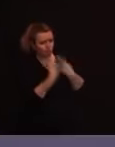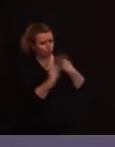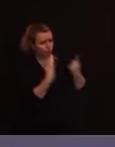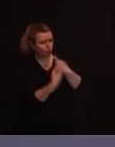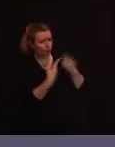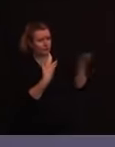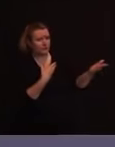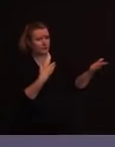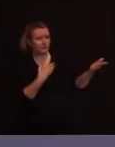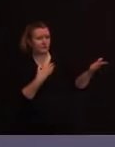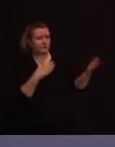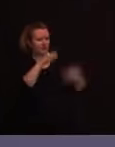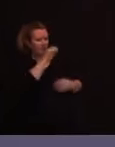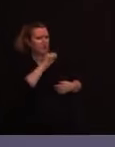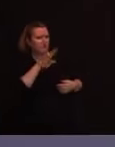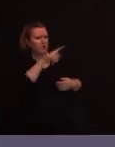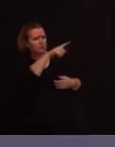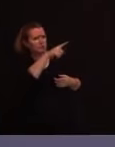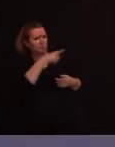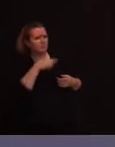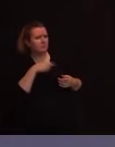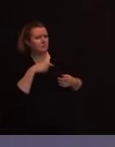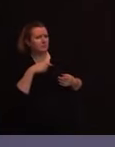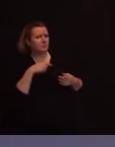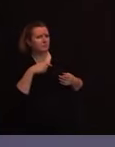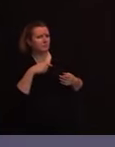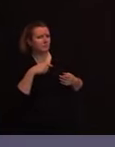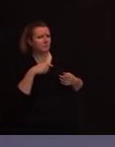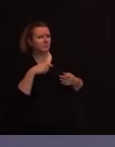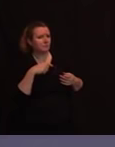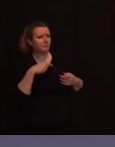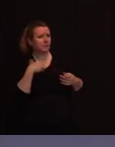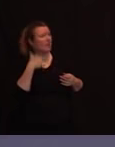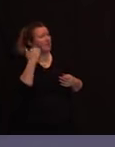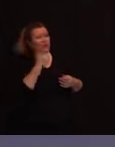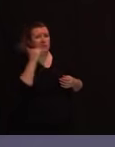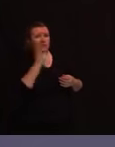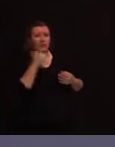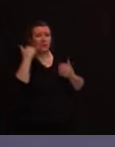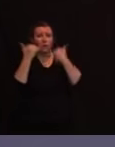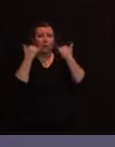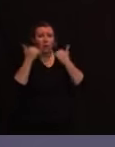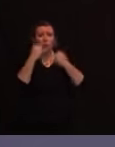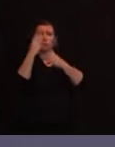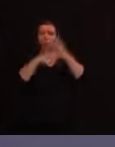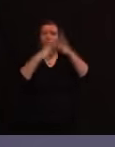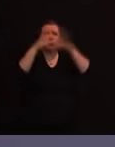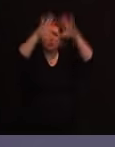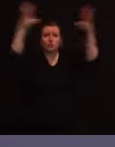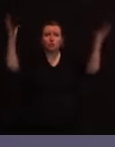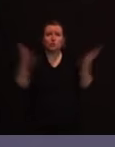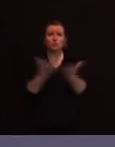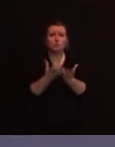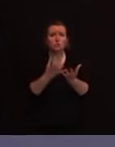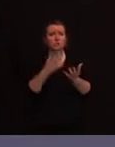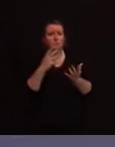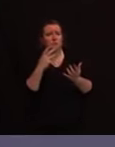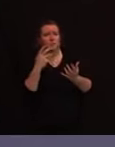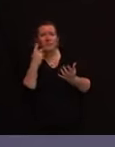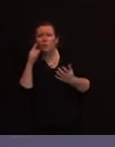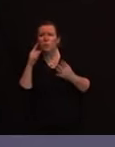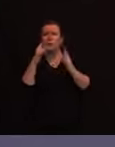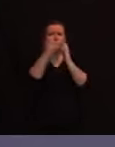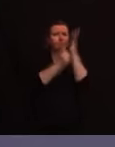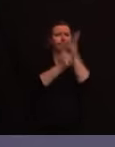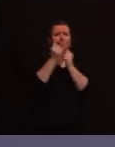We literally are running a worldwide phone banking system right now to find personal protective equipment. Pat's been right in the